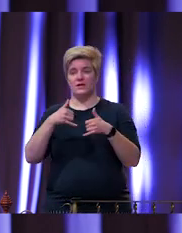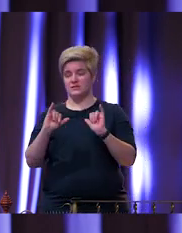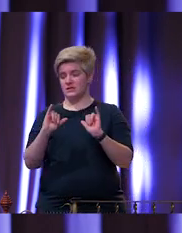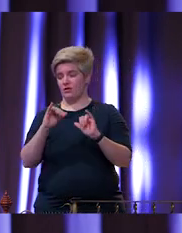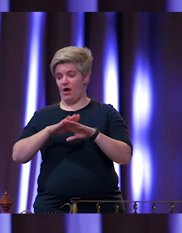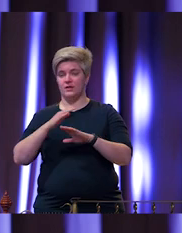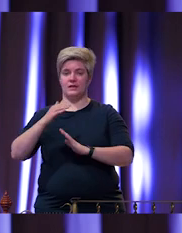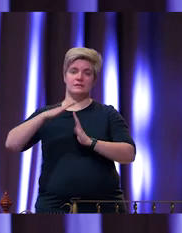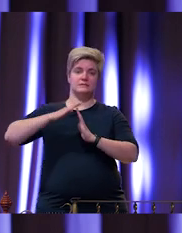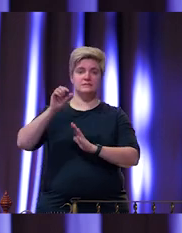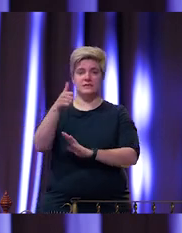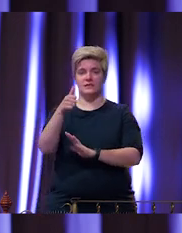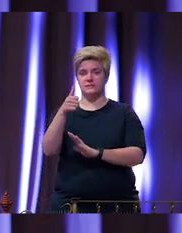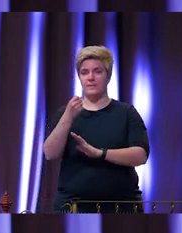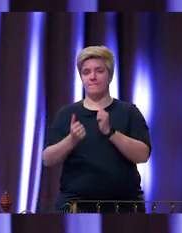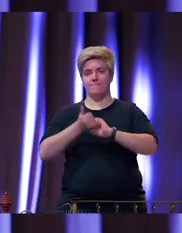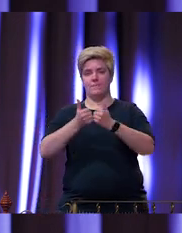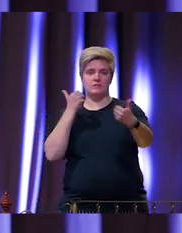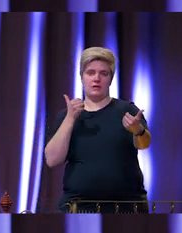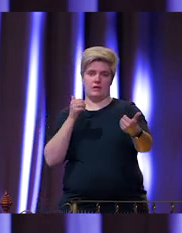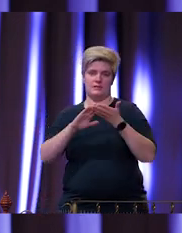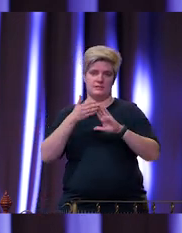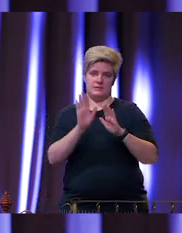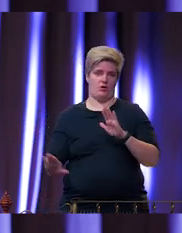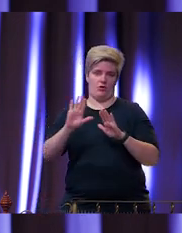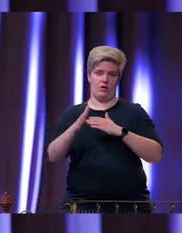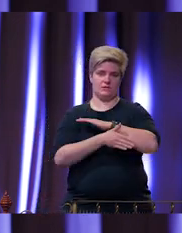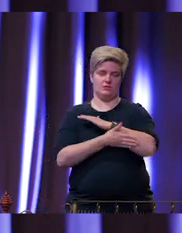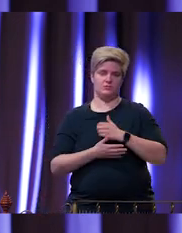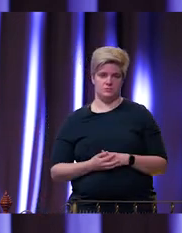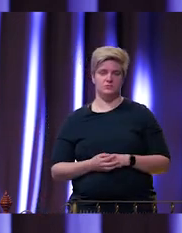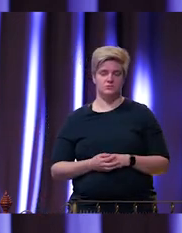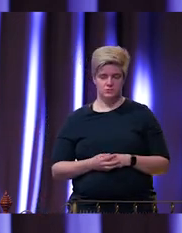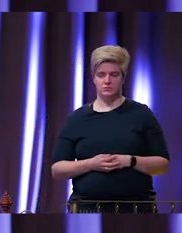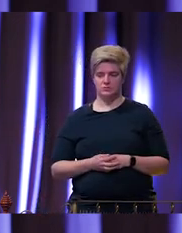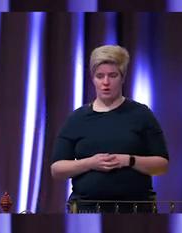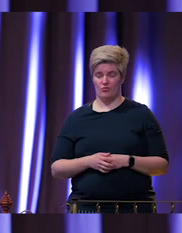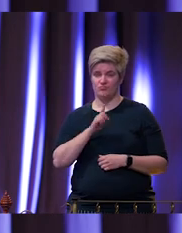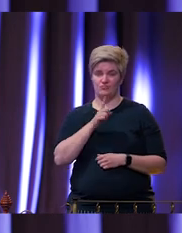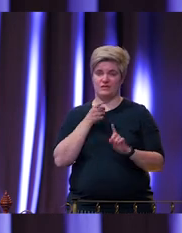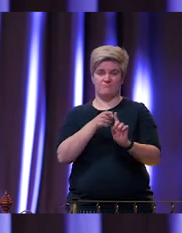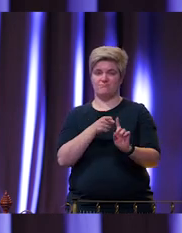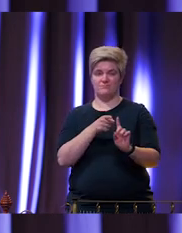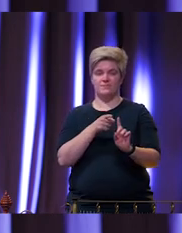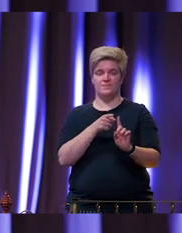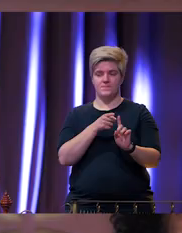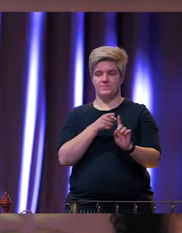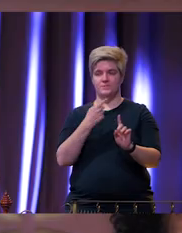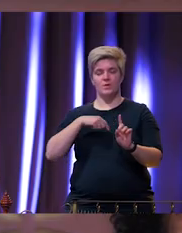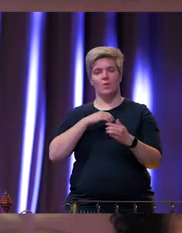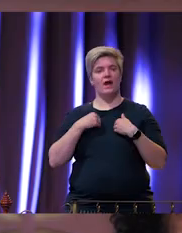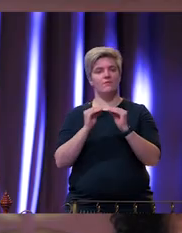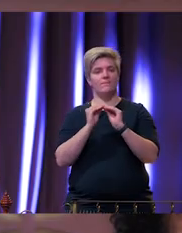10 most segregated cities in the nation. So the kind of shorthand I've used for that is we have more different kinds of